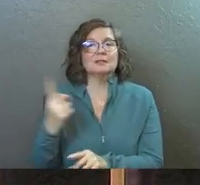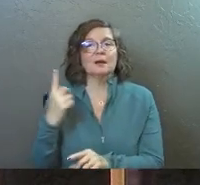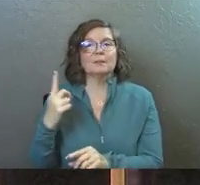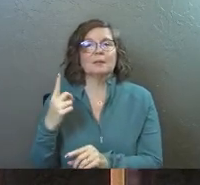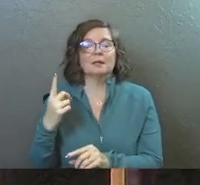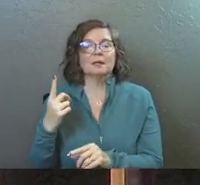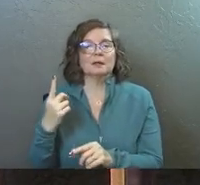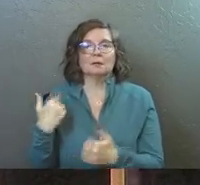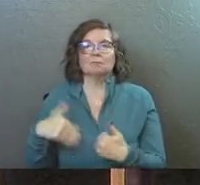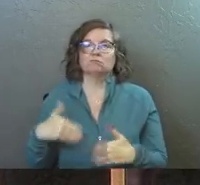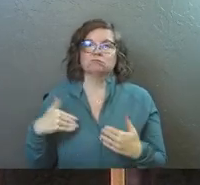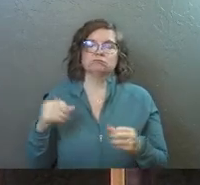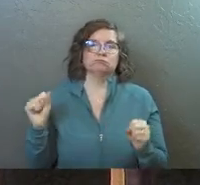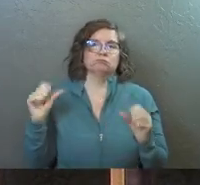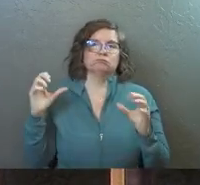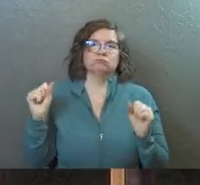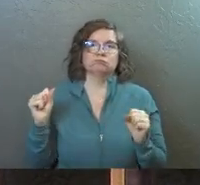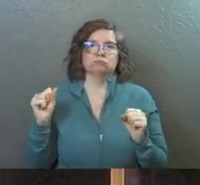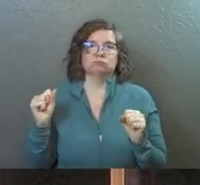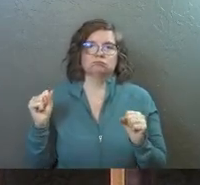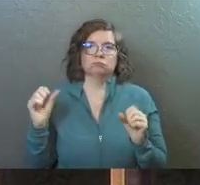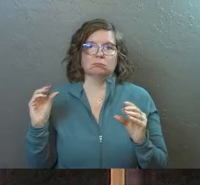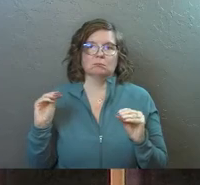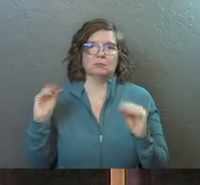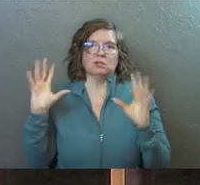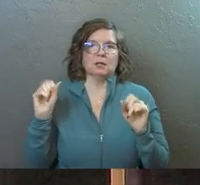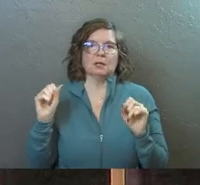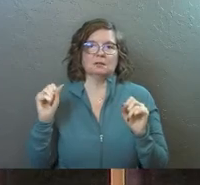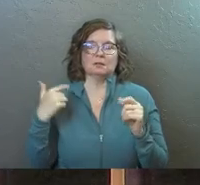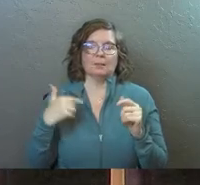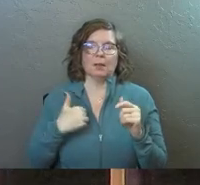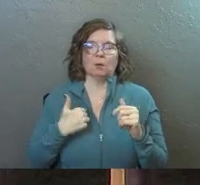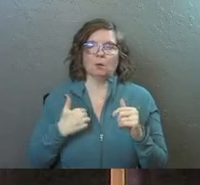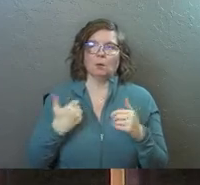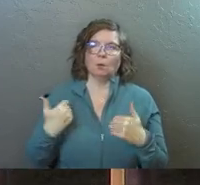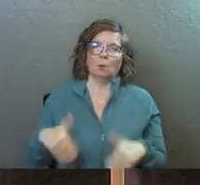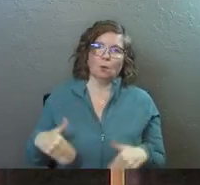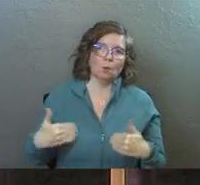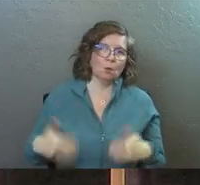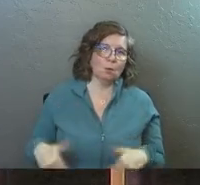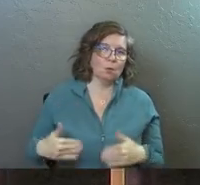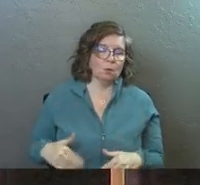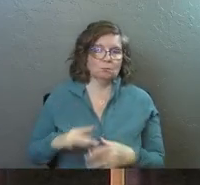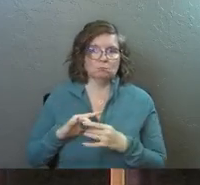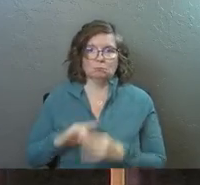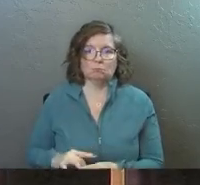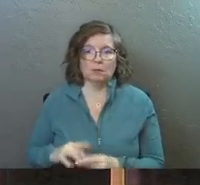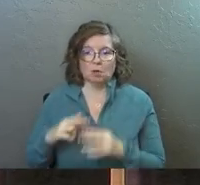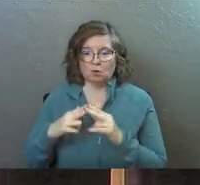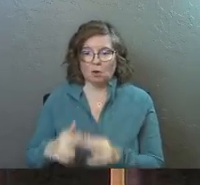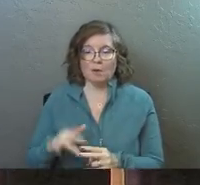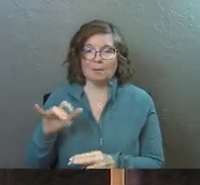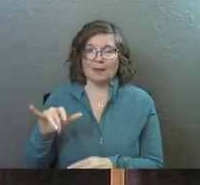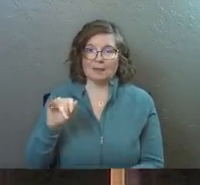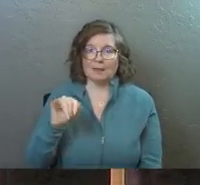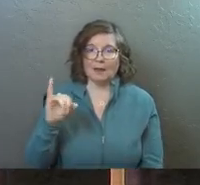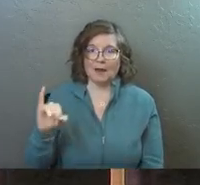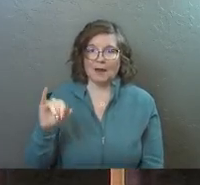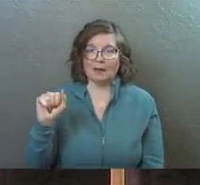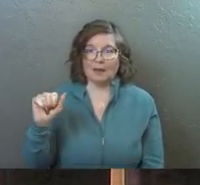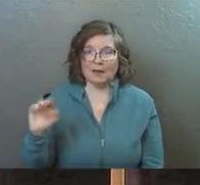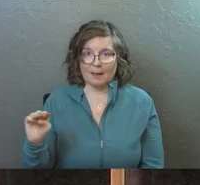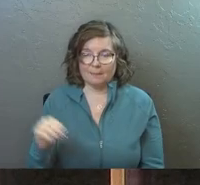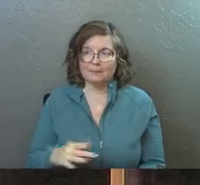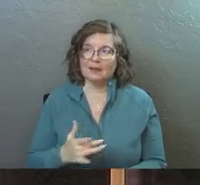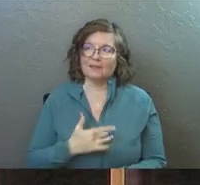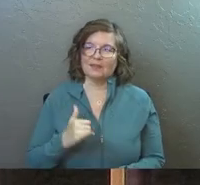something majestic about it. There's something that has gravity to it in calling him the I am.